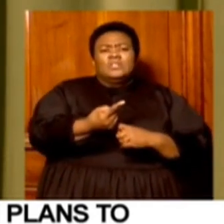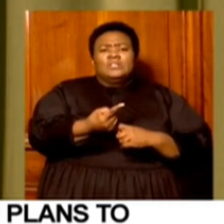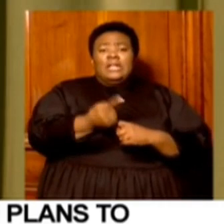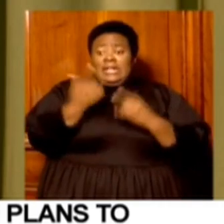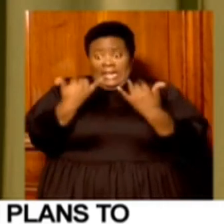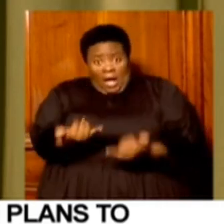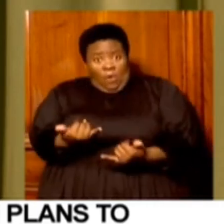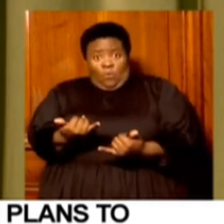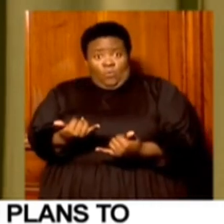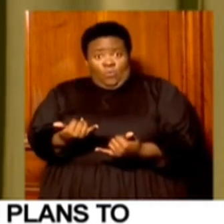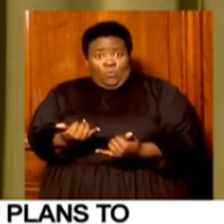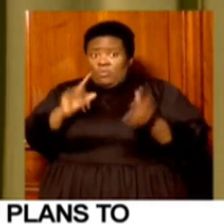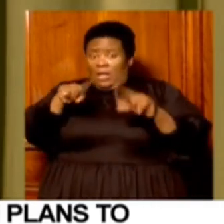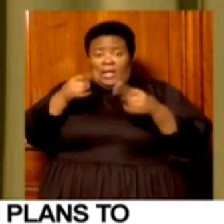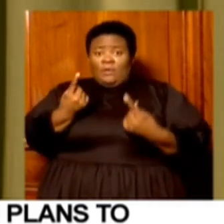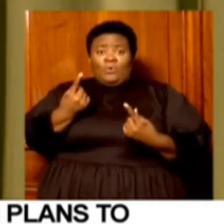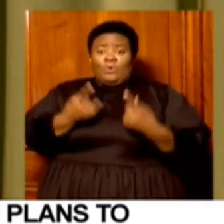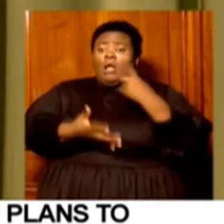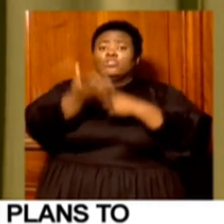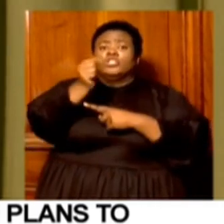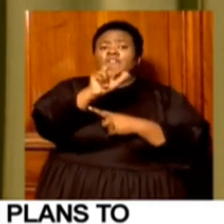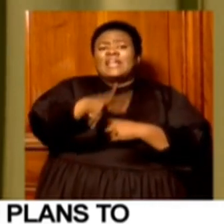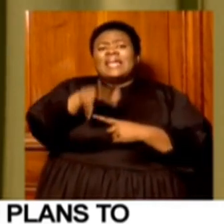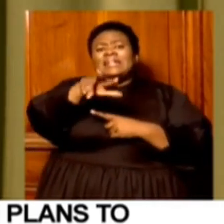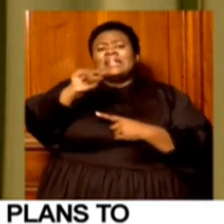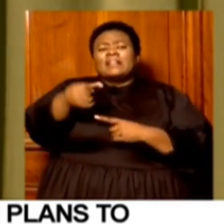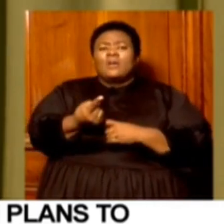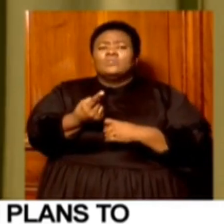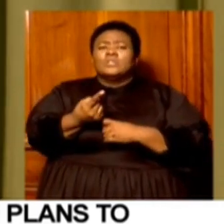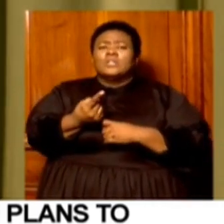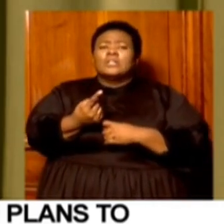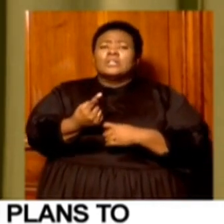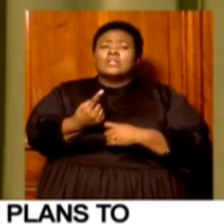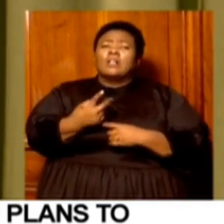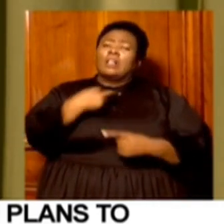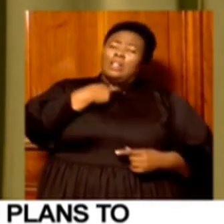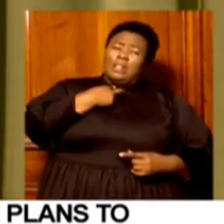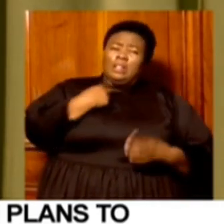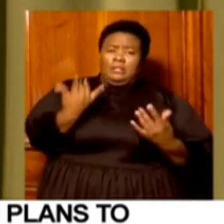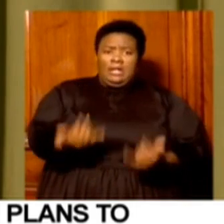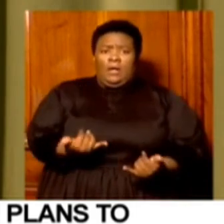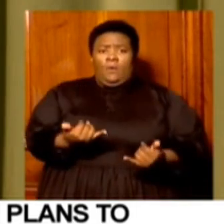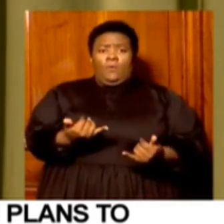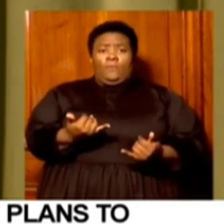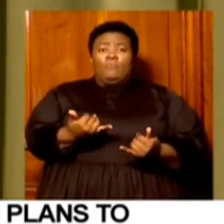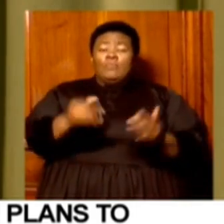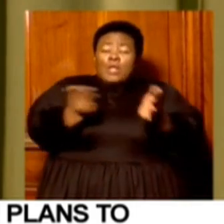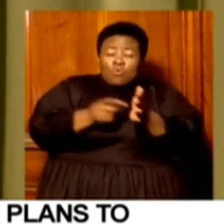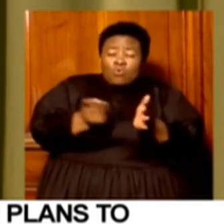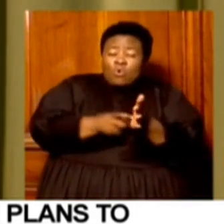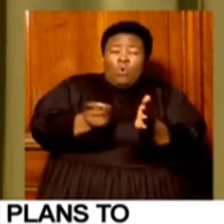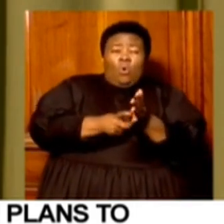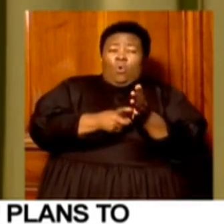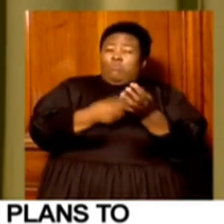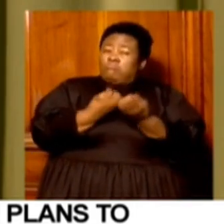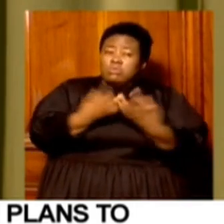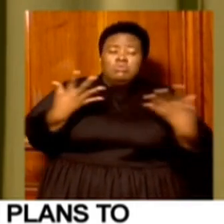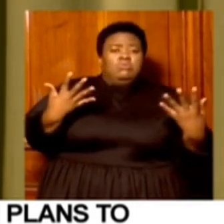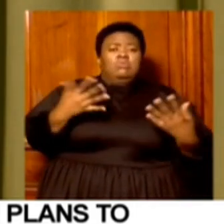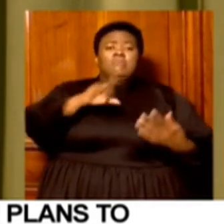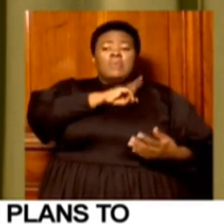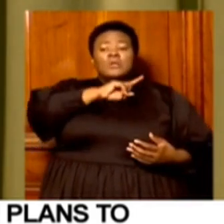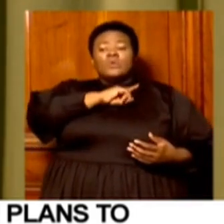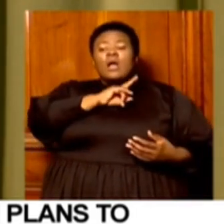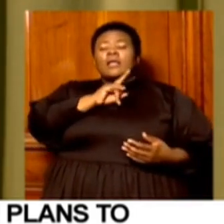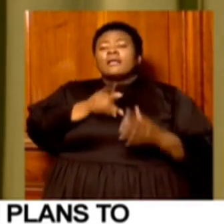They owe deep into debt to the banks. And that is why I went to the banks and say, postpone the holiday.